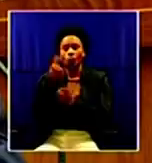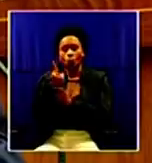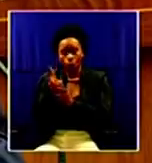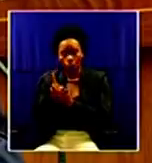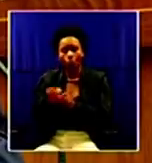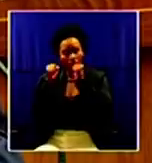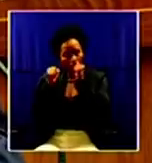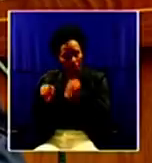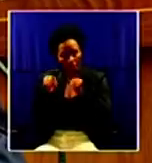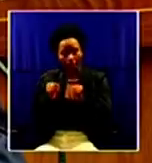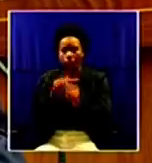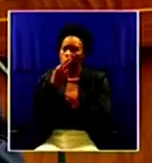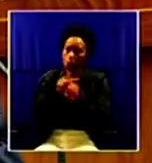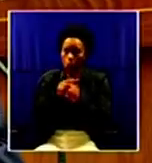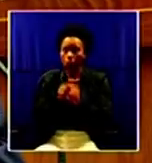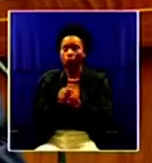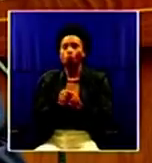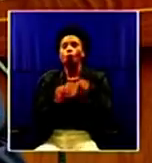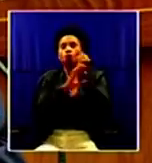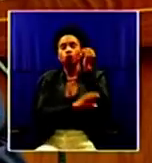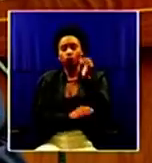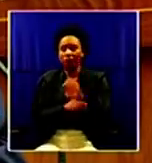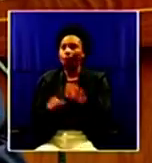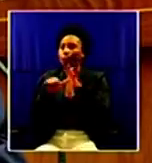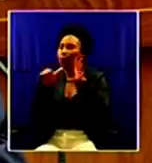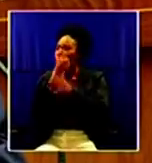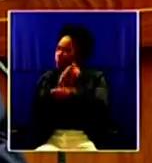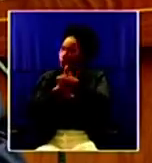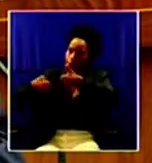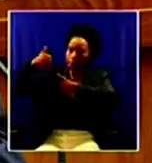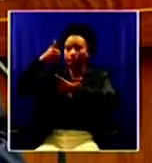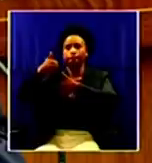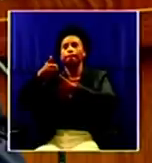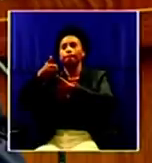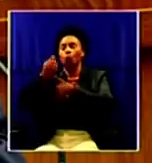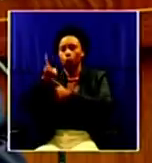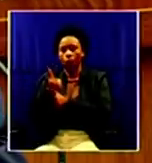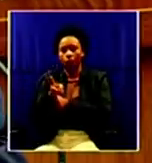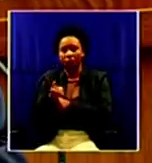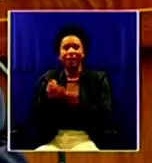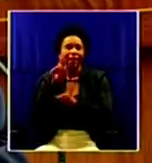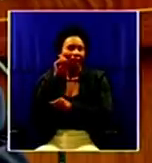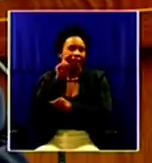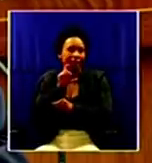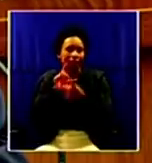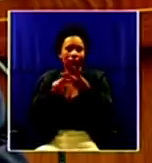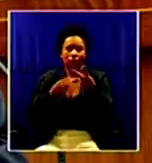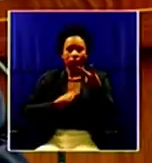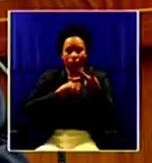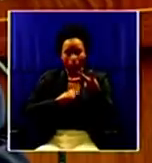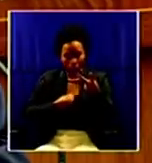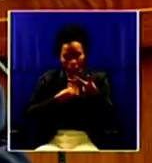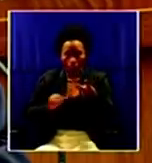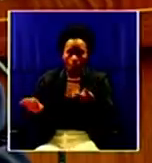Constitution, and that all of us, young and old, must abide by